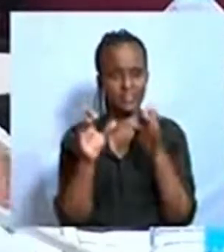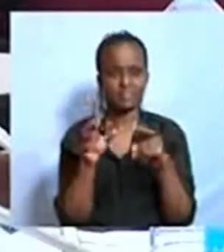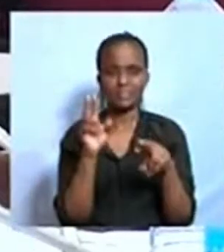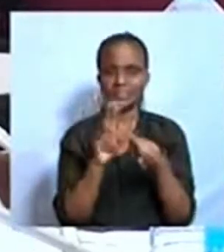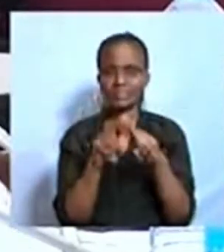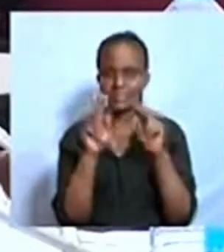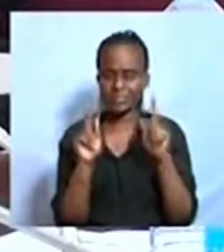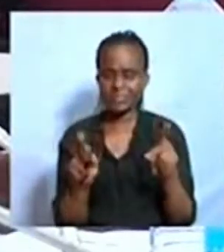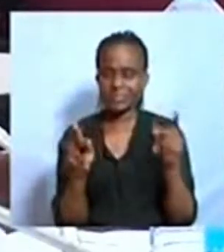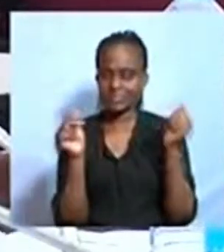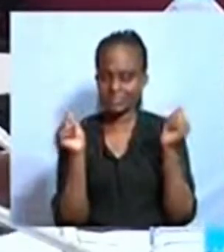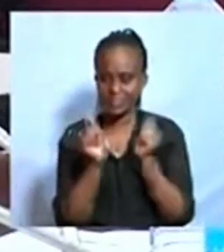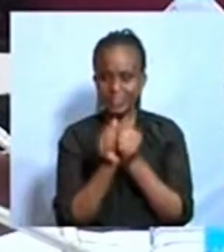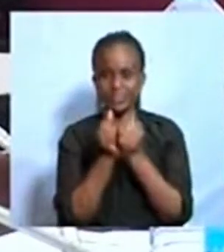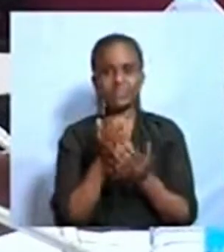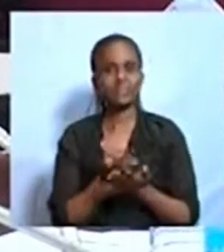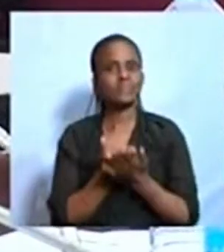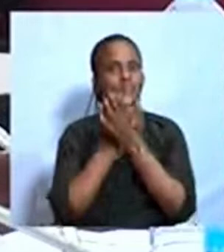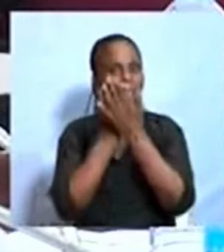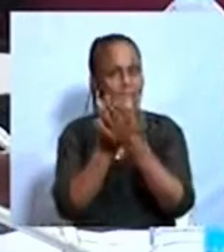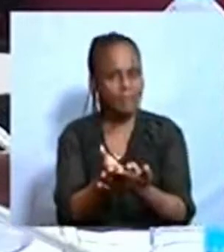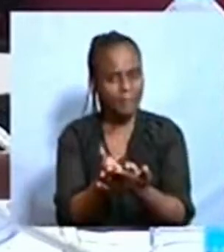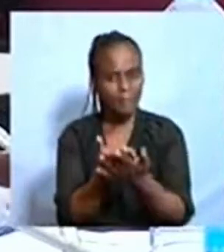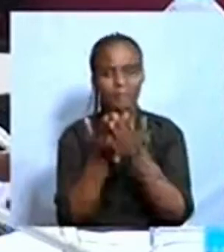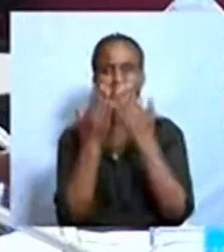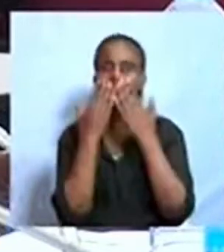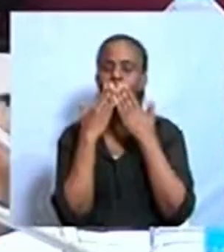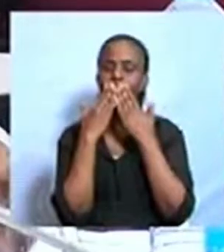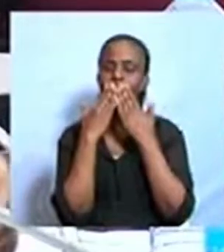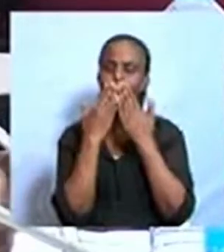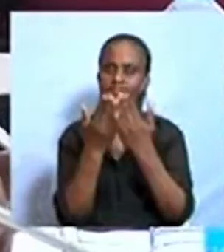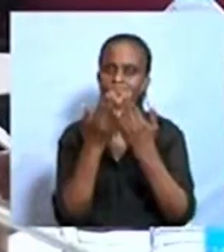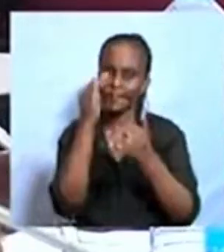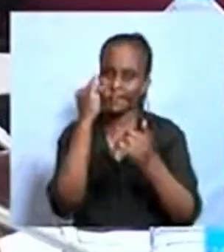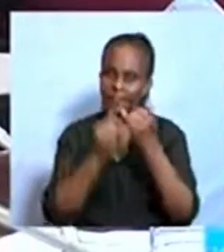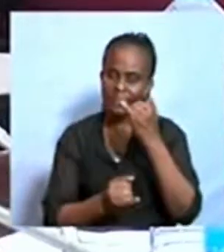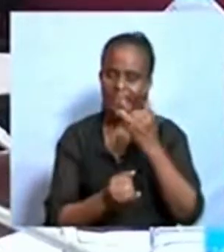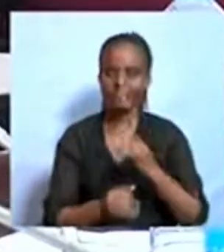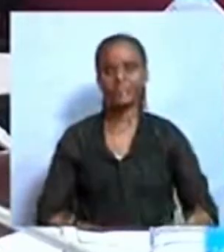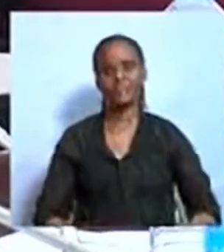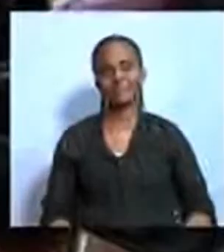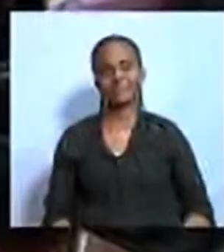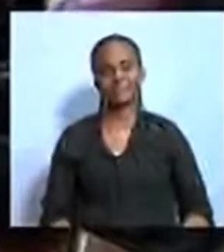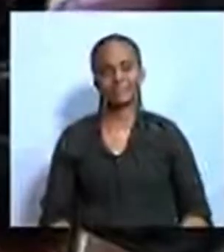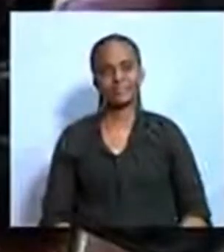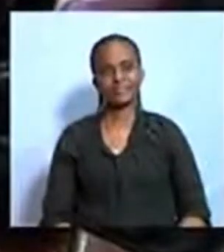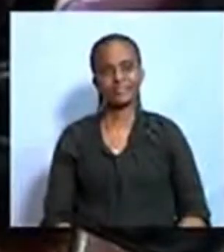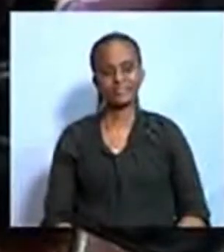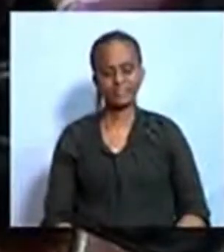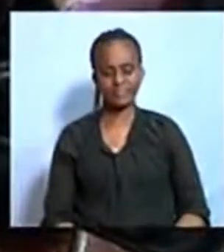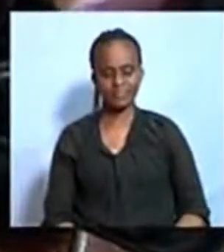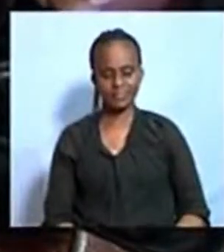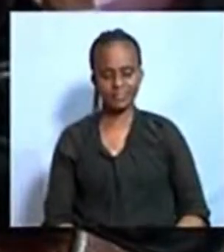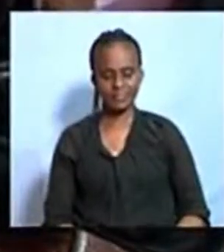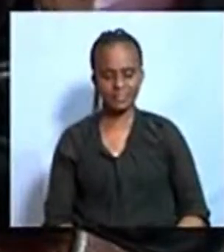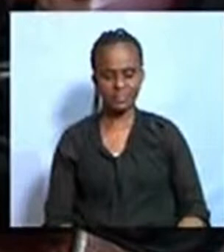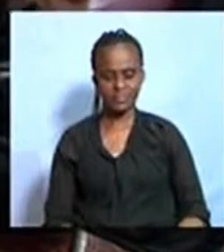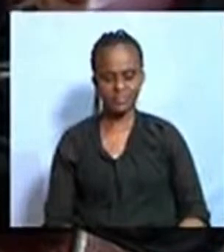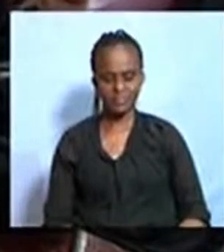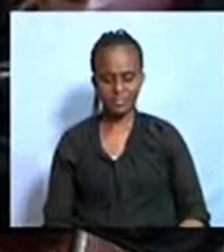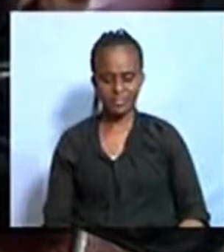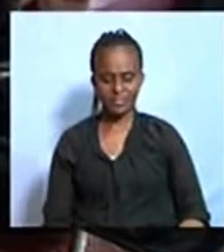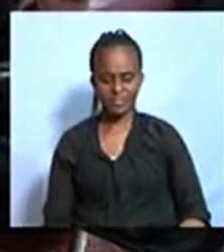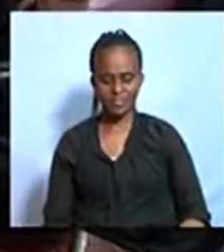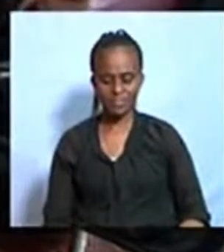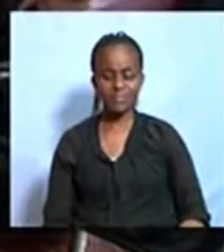with that submission, we would want to end here. Thank you very much. Thank you, Doc. Thank you very much for the